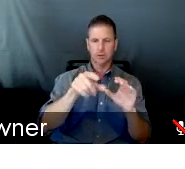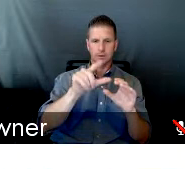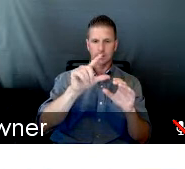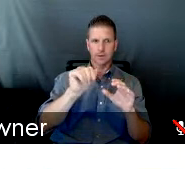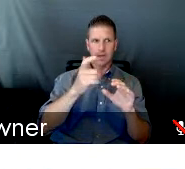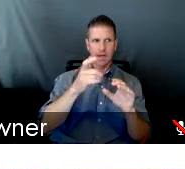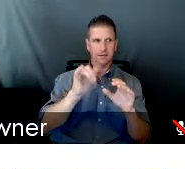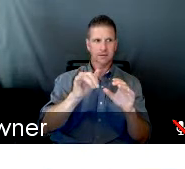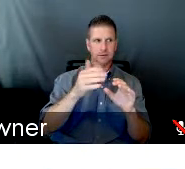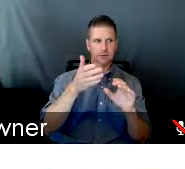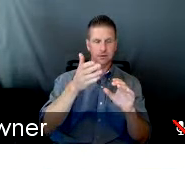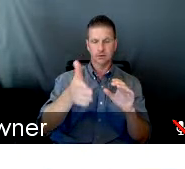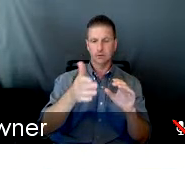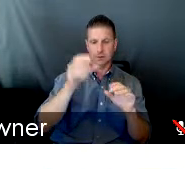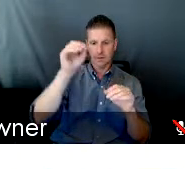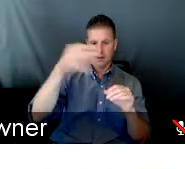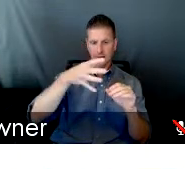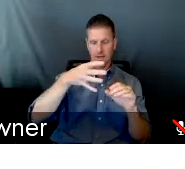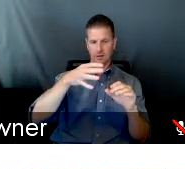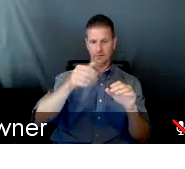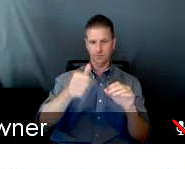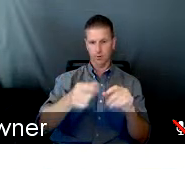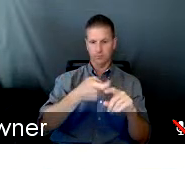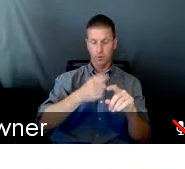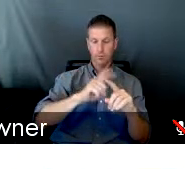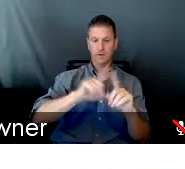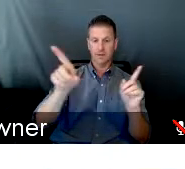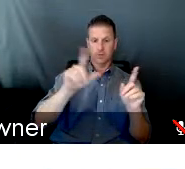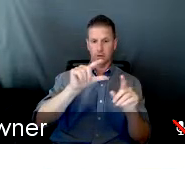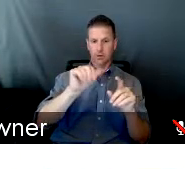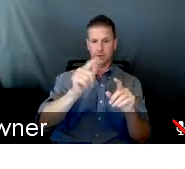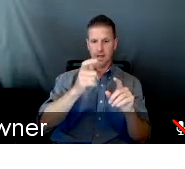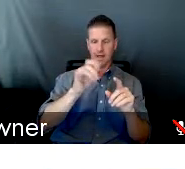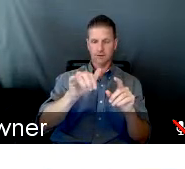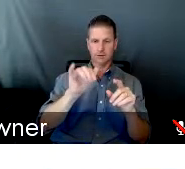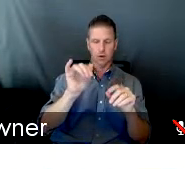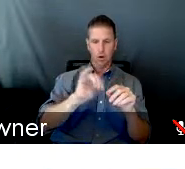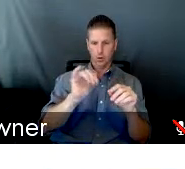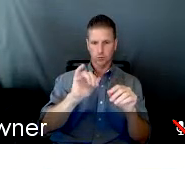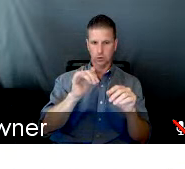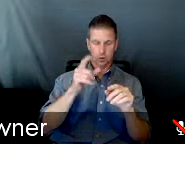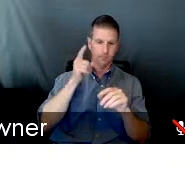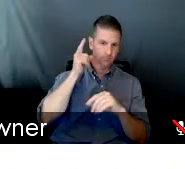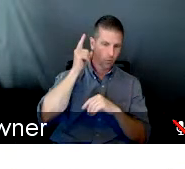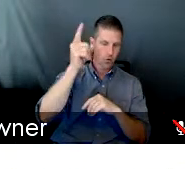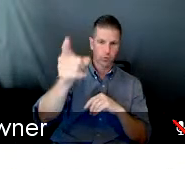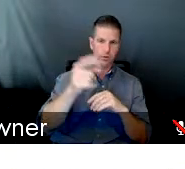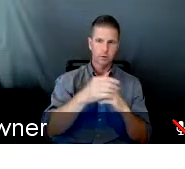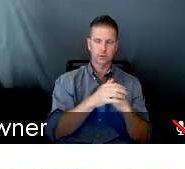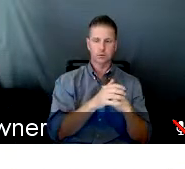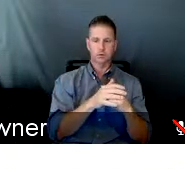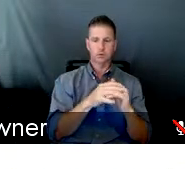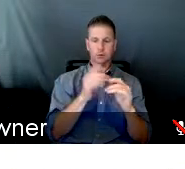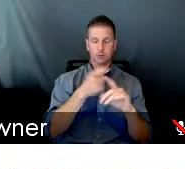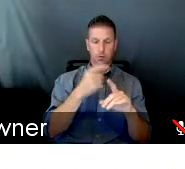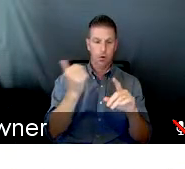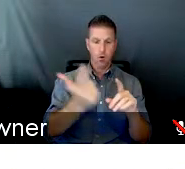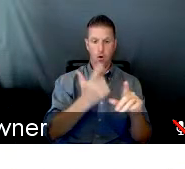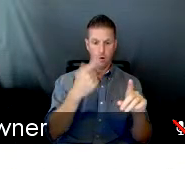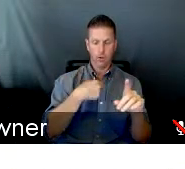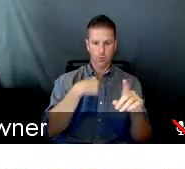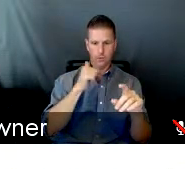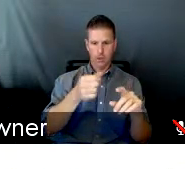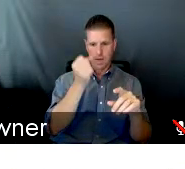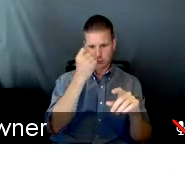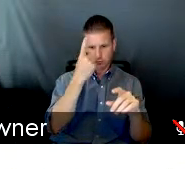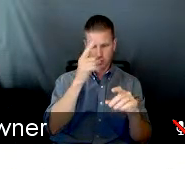particular light fingerprint is from a different galaxy that is also incredibly far away. And from all of this, we're able to understand